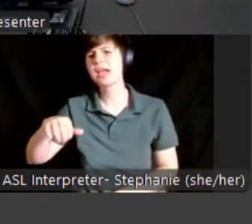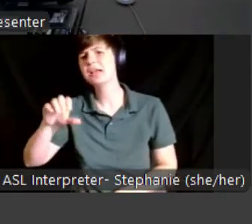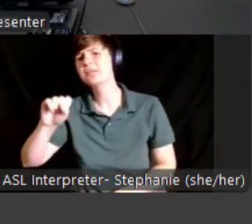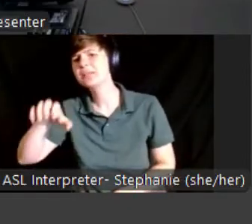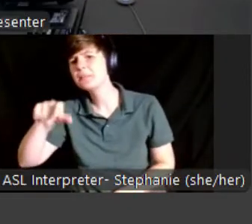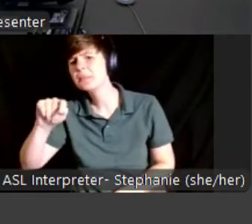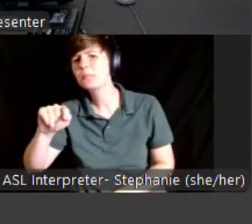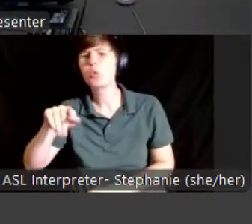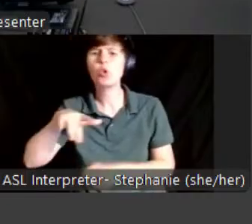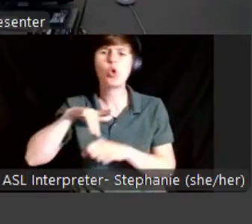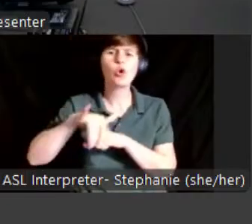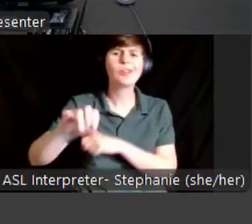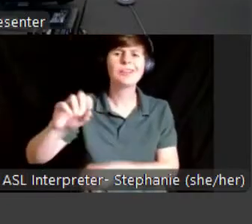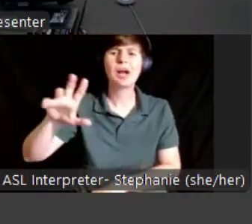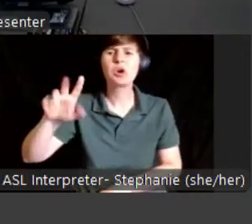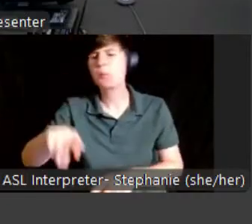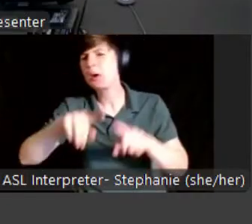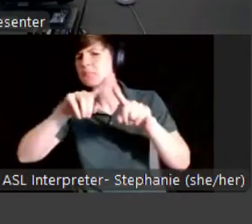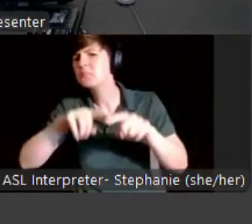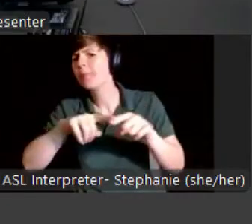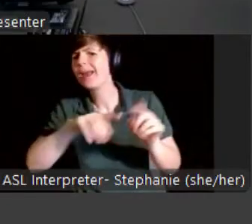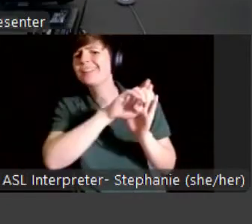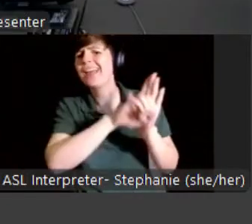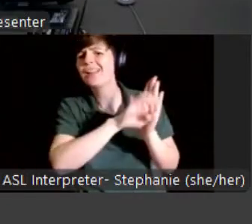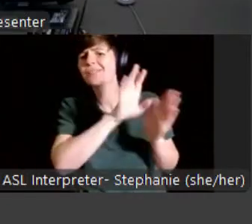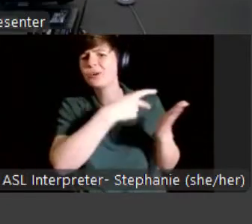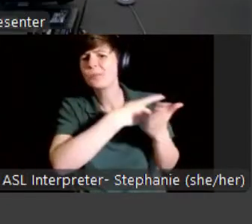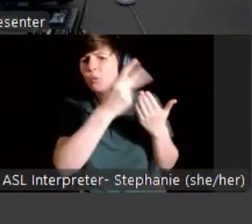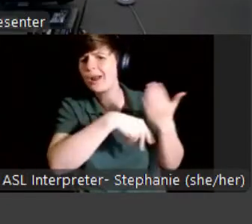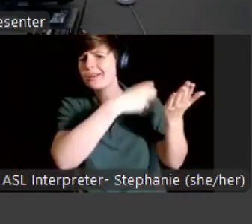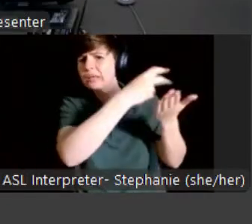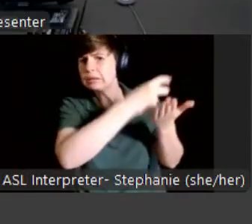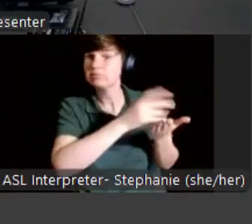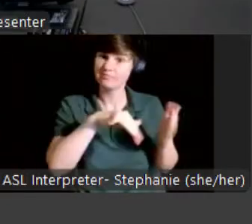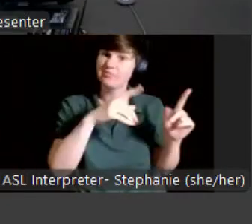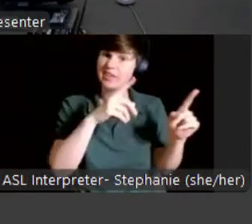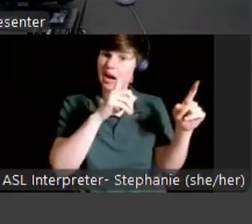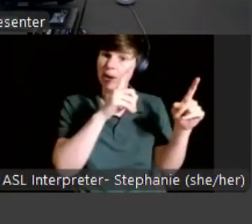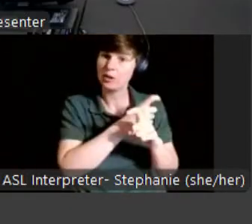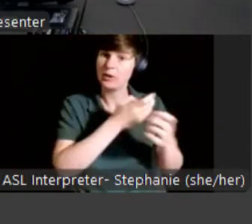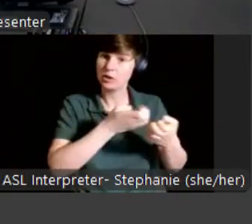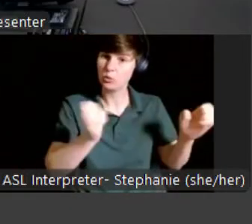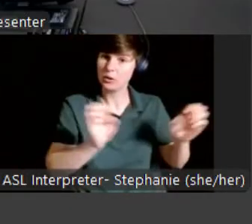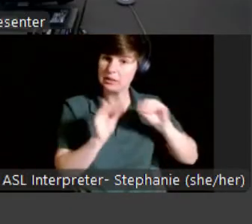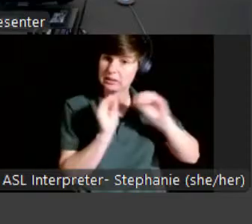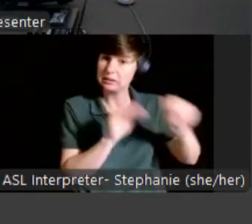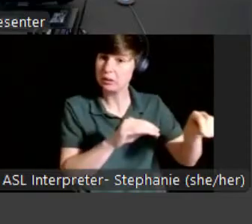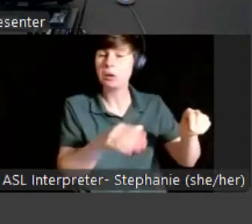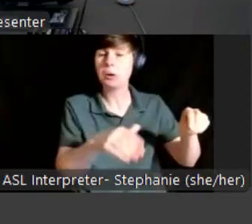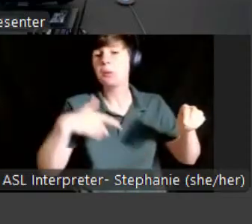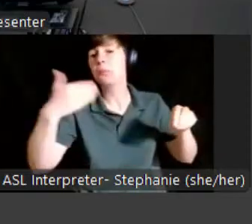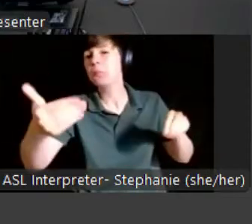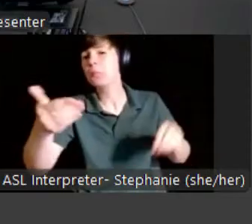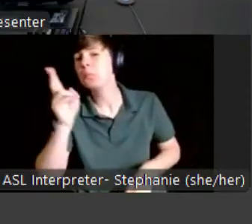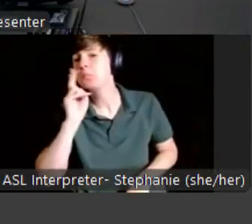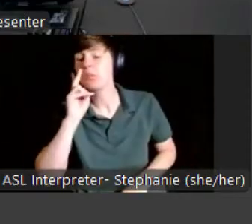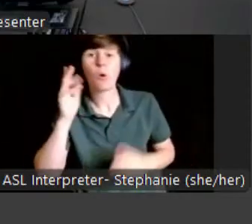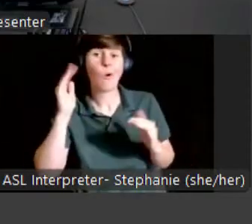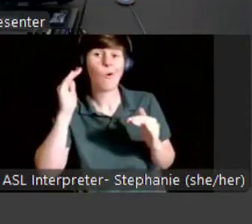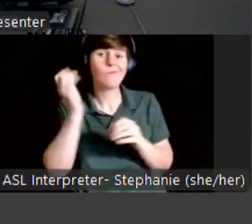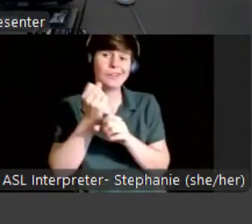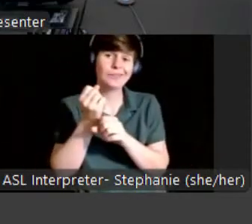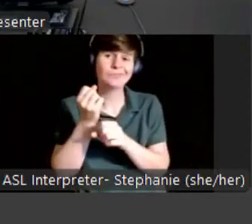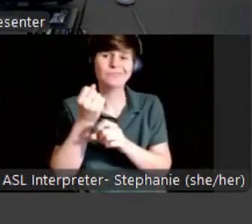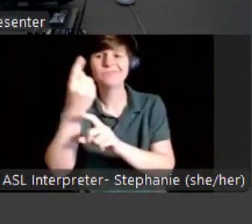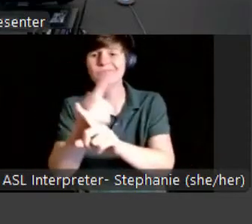that depends on the commissioning process of the elevator, which is a pretty complicated piece of equipment. And hopefully in the next month or so, we'll have a better update for the committee